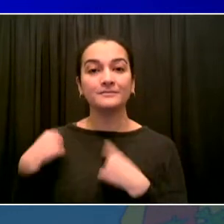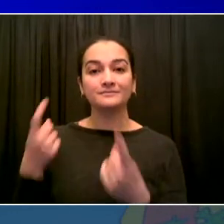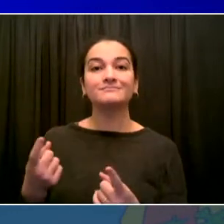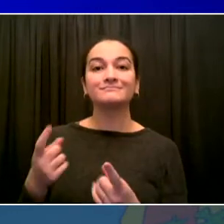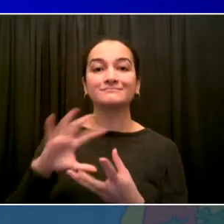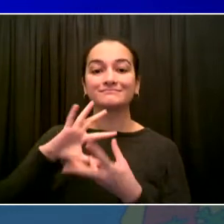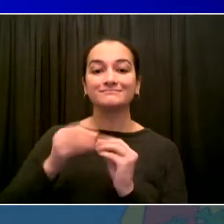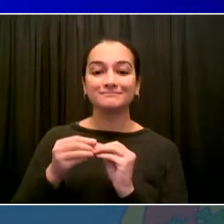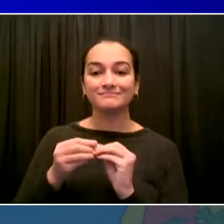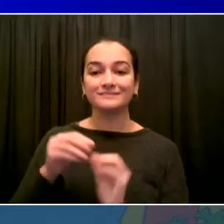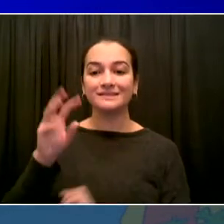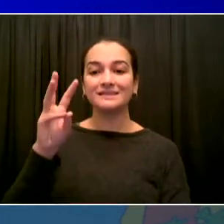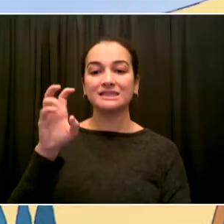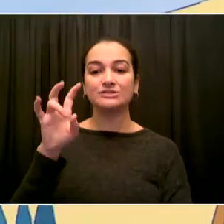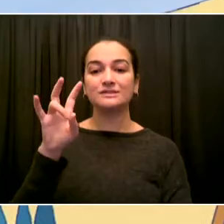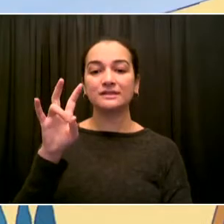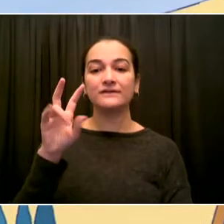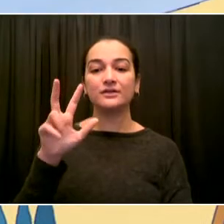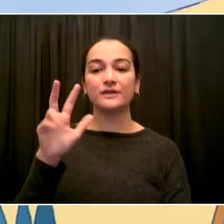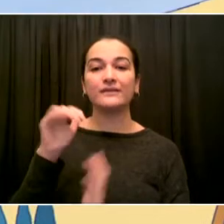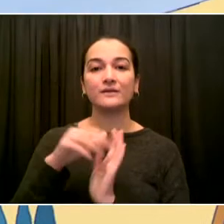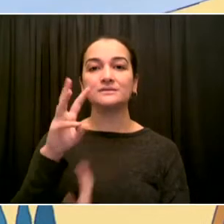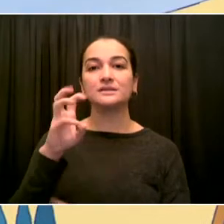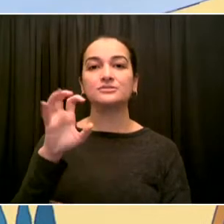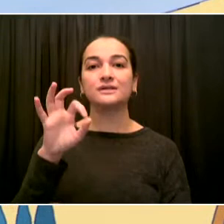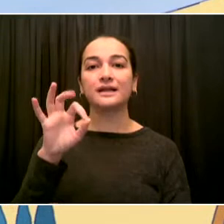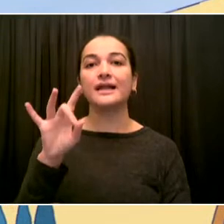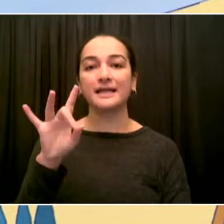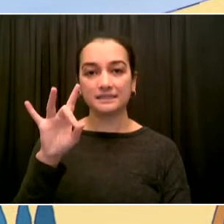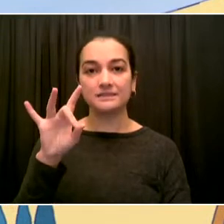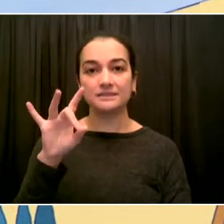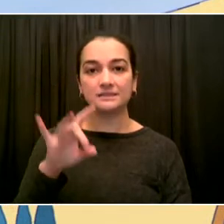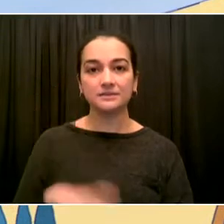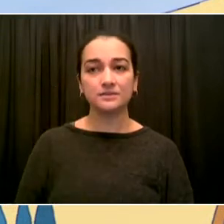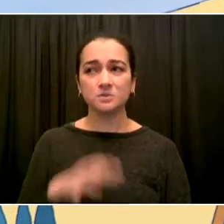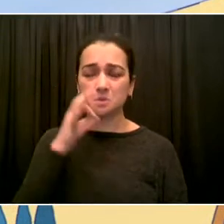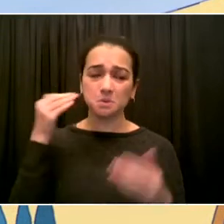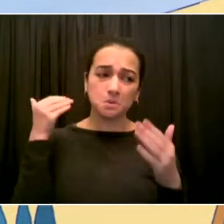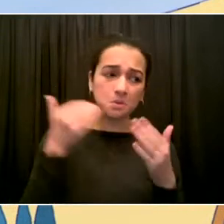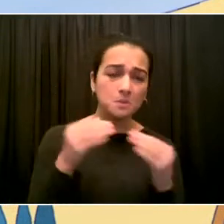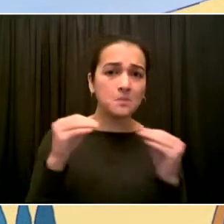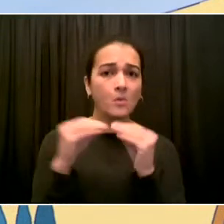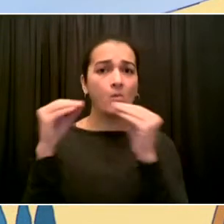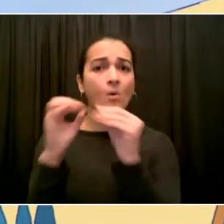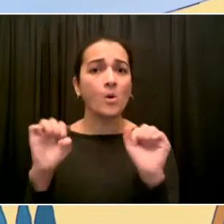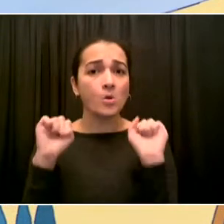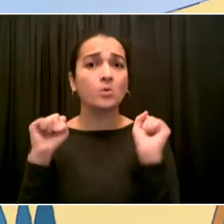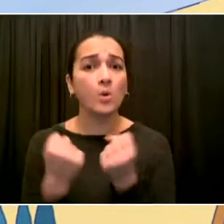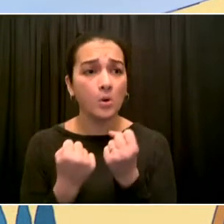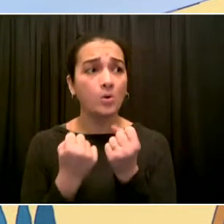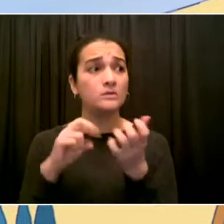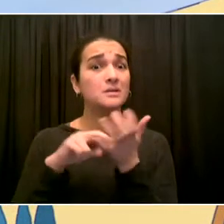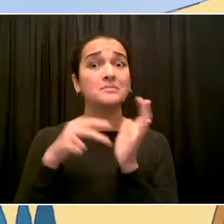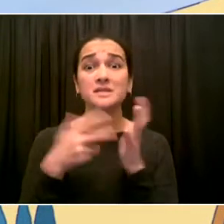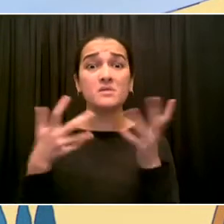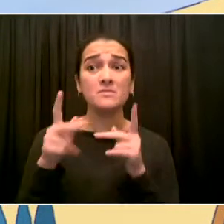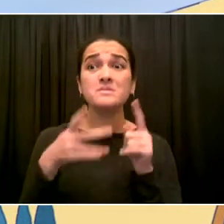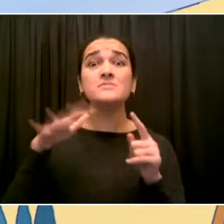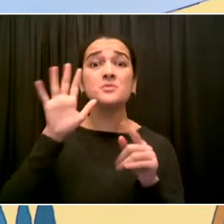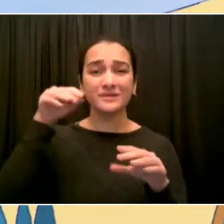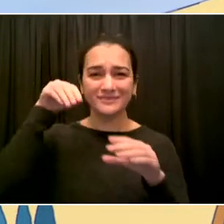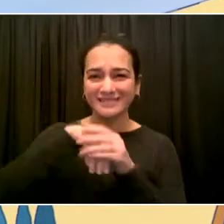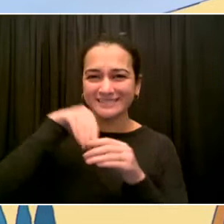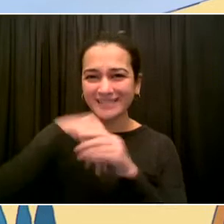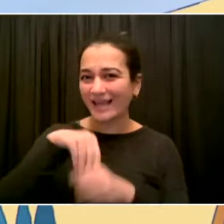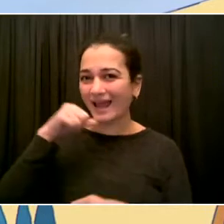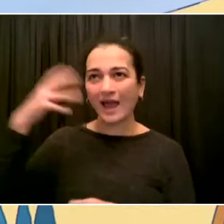that's a challenge with COVID, the colder months. The answer, vaccination. Either new vaccinations, first and foremost, most important, but also boosters, really